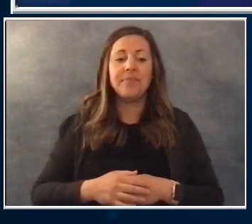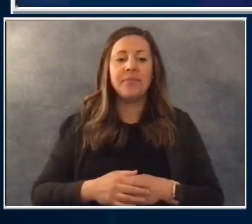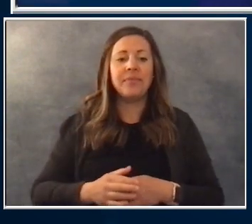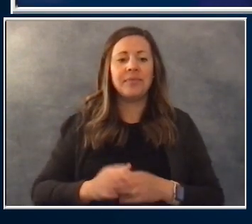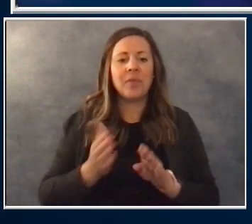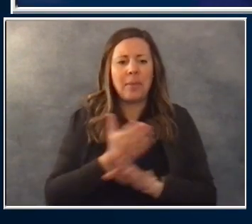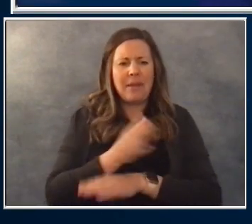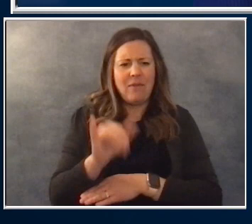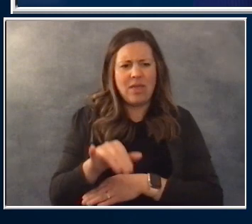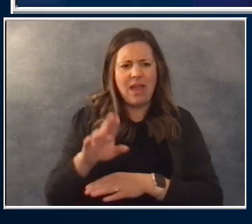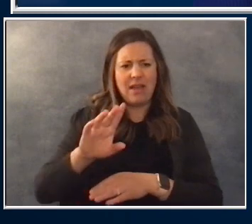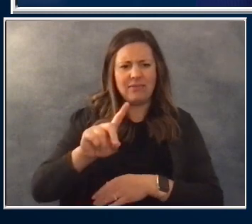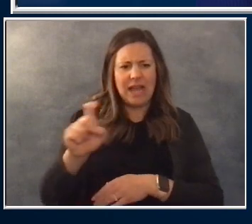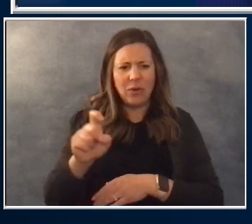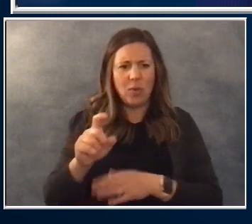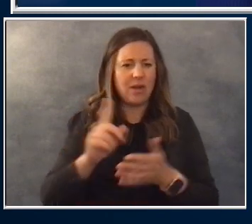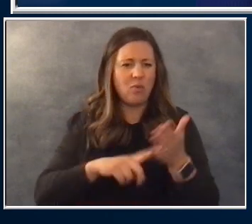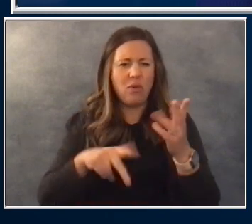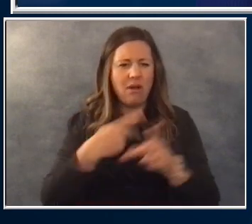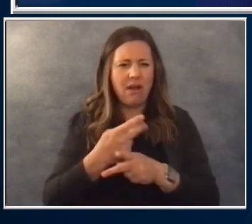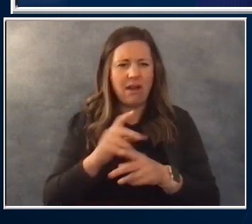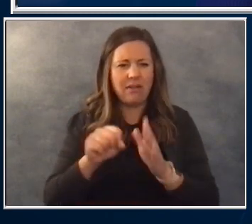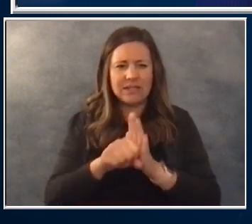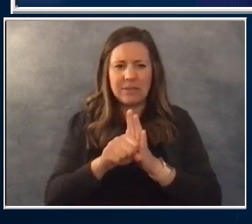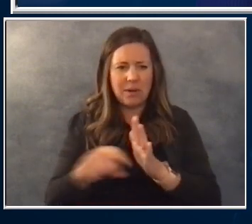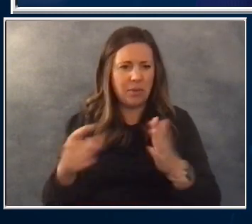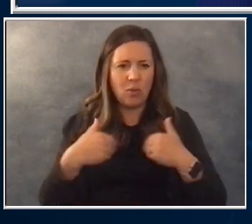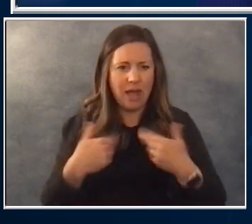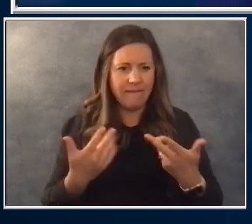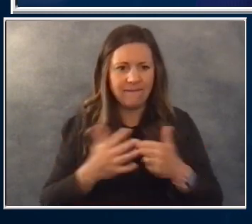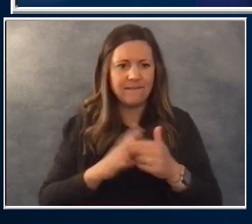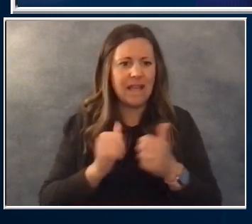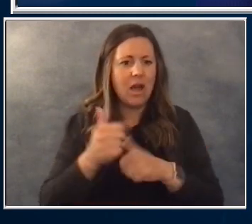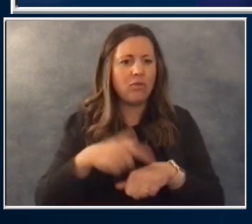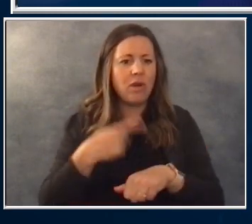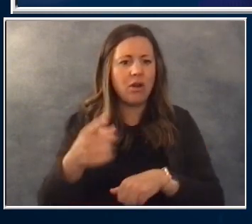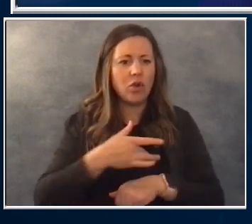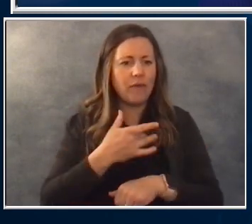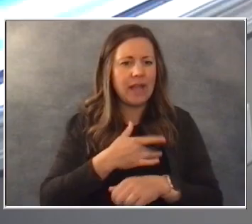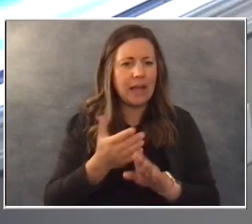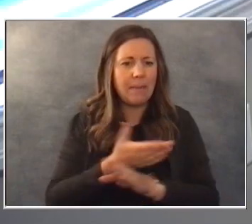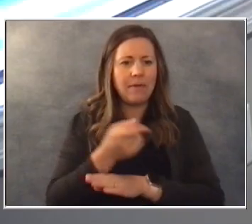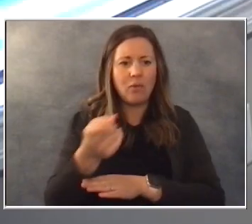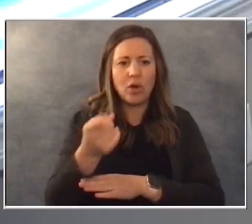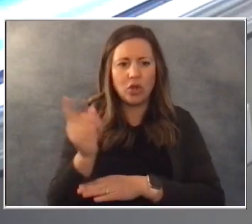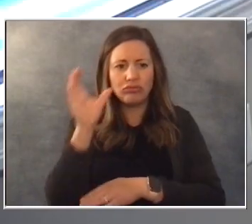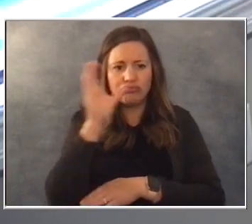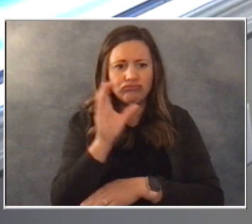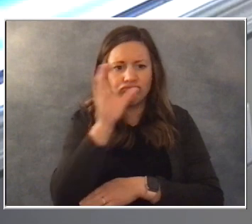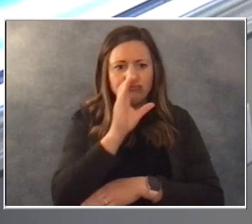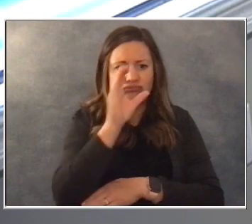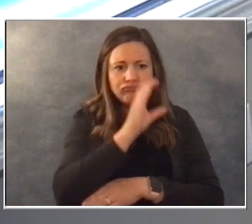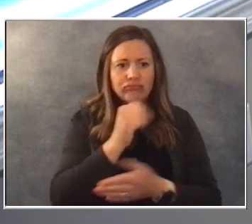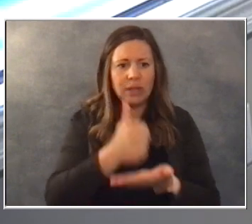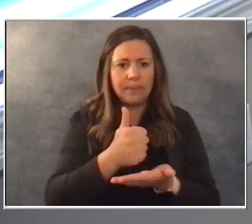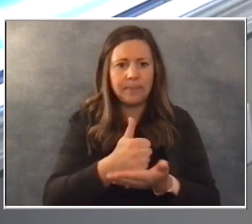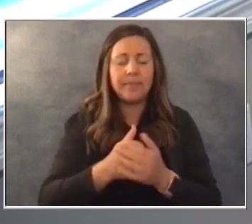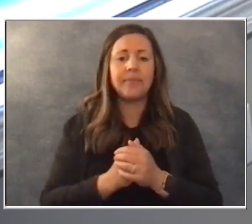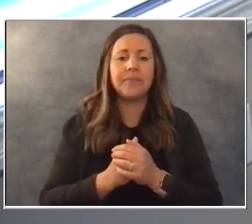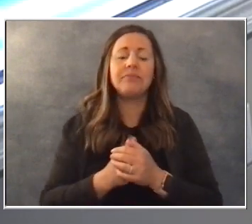of symptoms were you feeling, and for how long were you feeling those before you sought help? Well, by the time I got